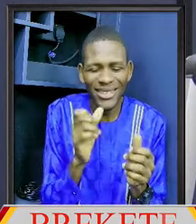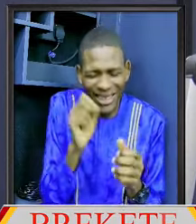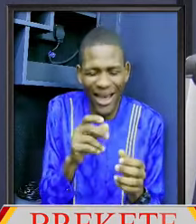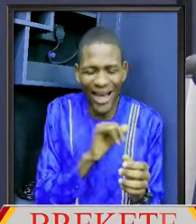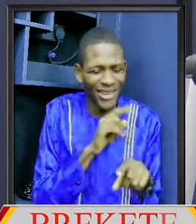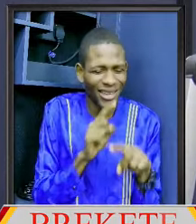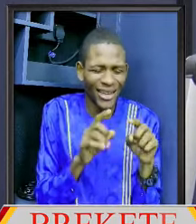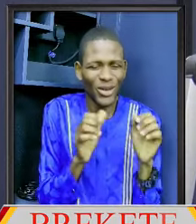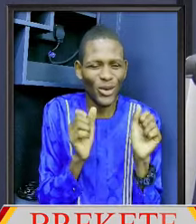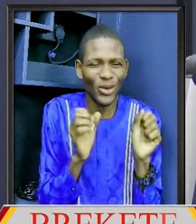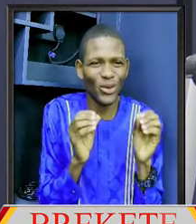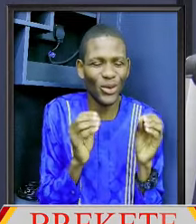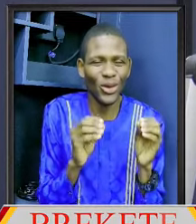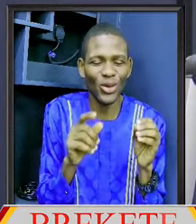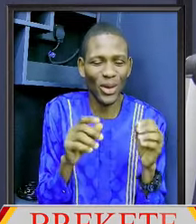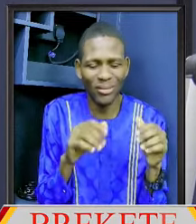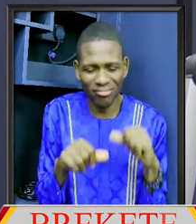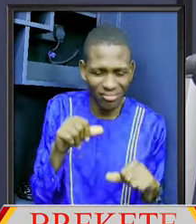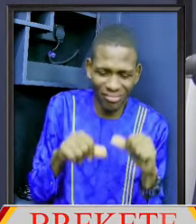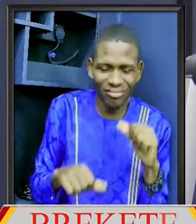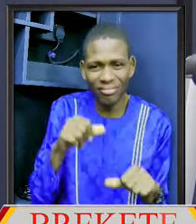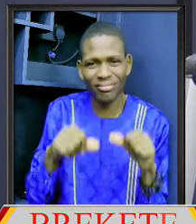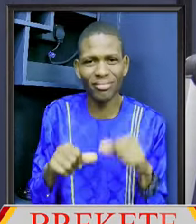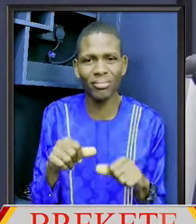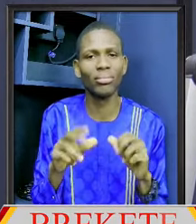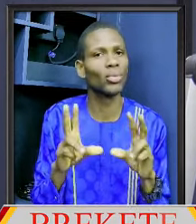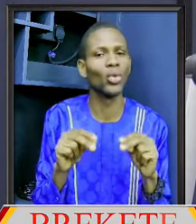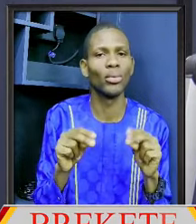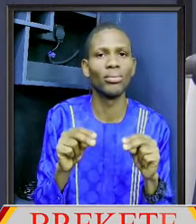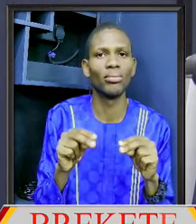No. In between, contemplative.